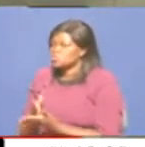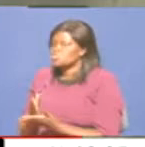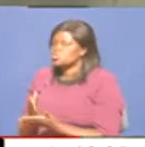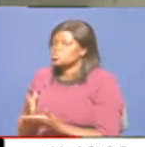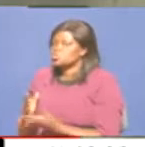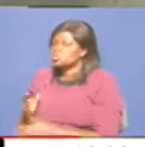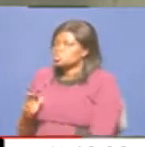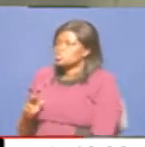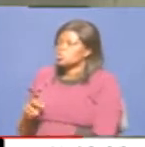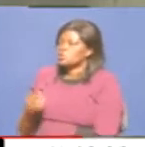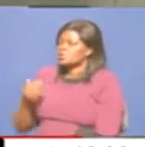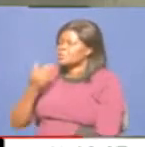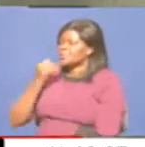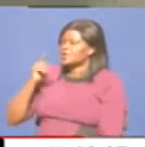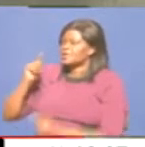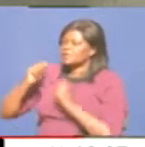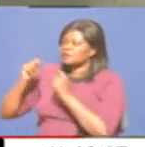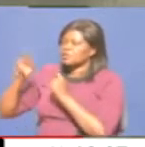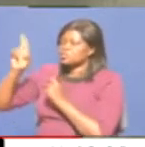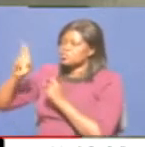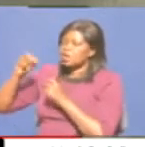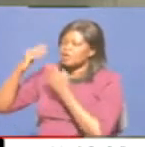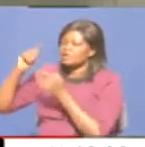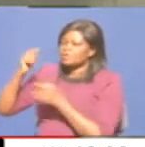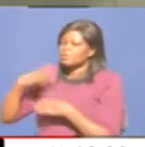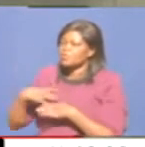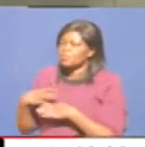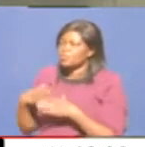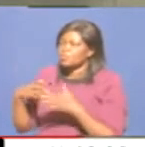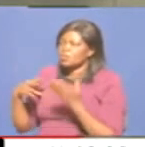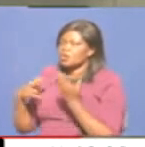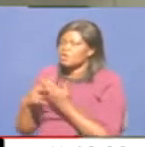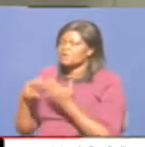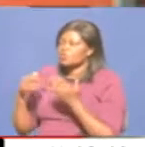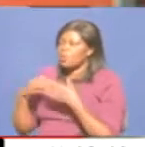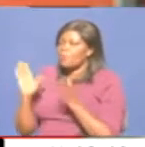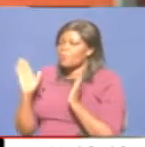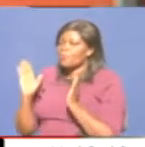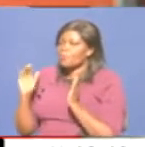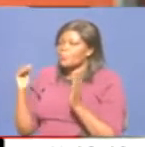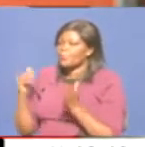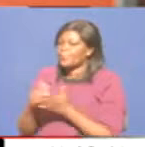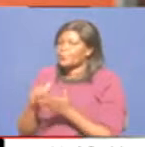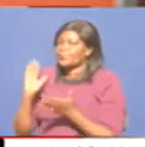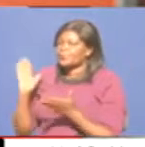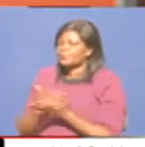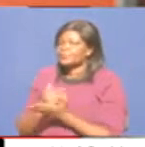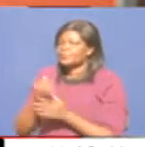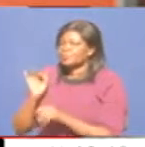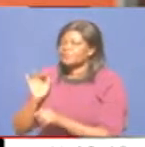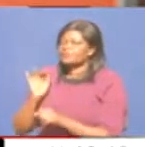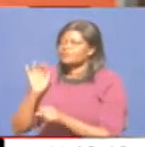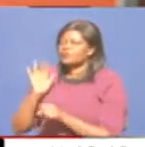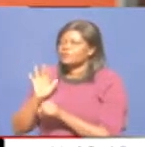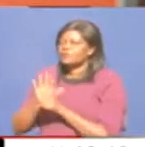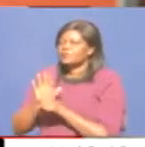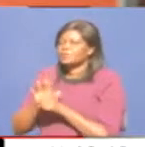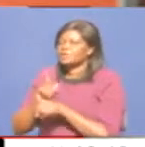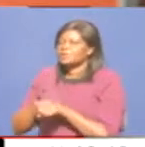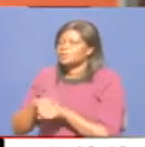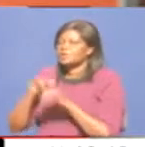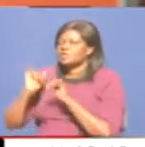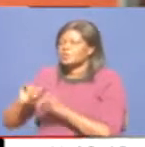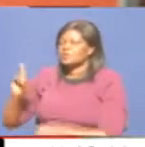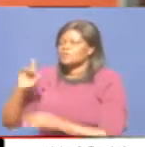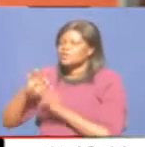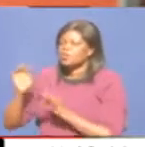give Kenyans is to lift the curfew. Because I can tell you that, you know, for a number of days that I've been in Nairobi, for a very long time, you know,